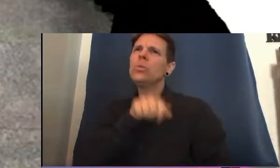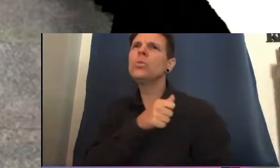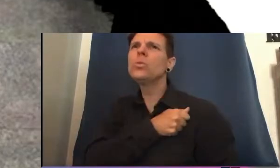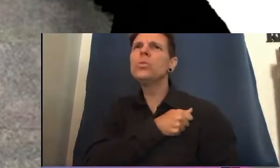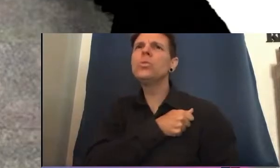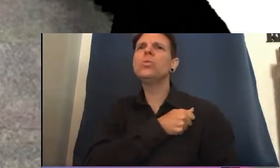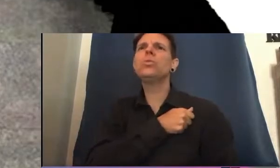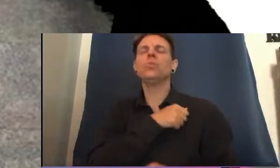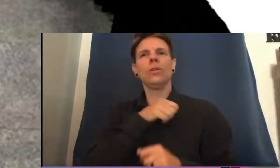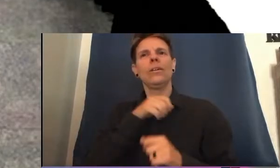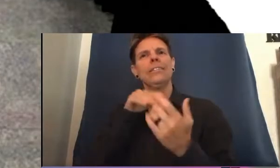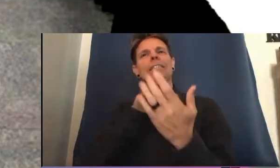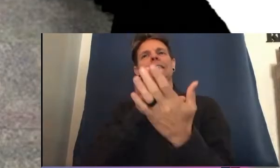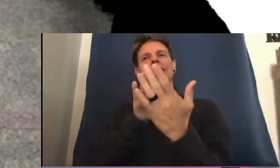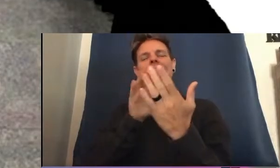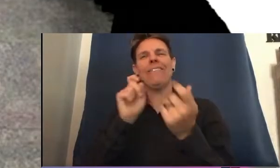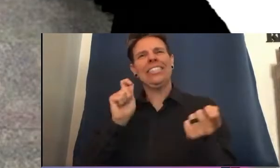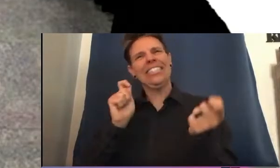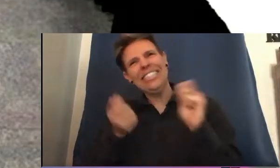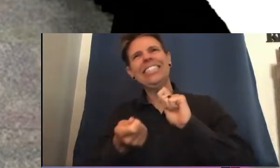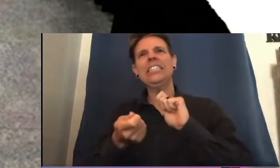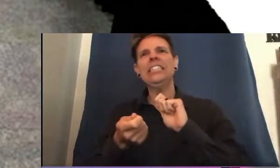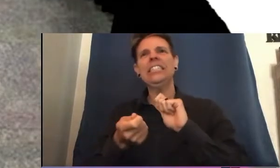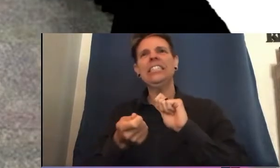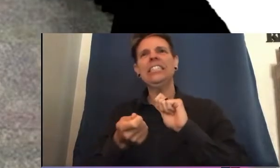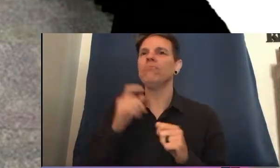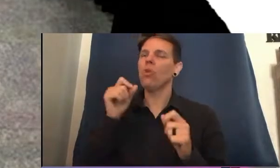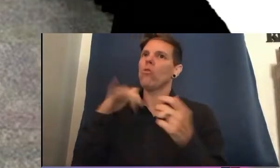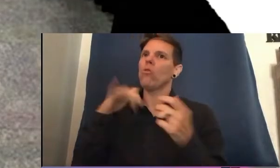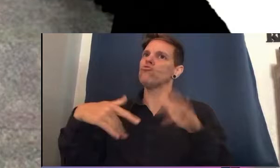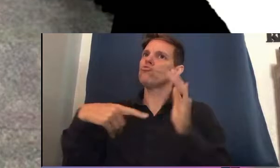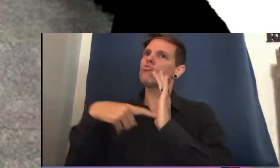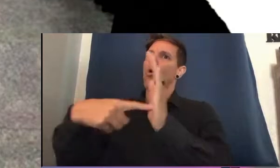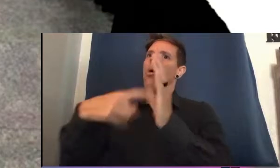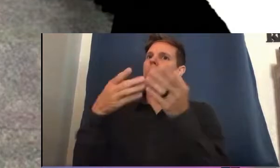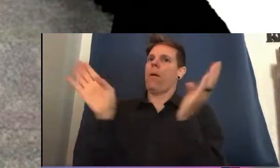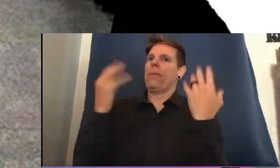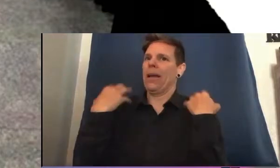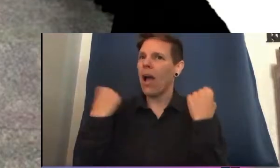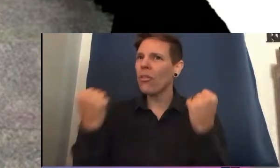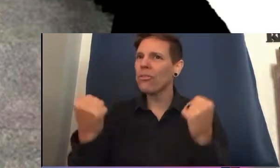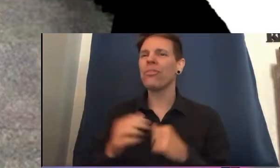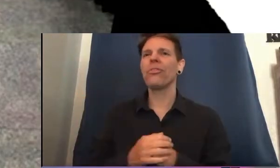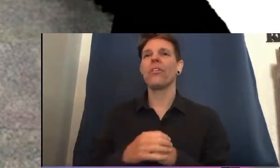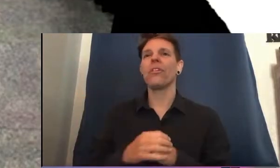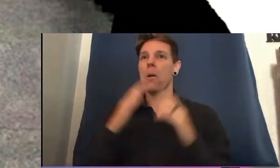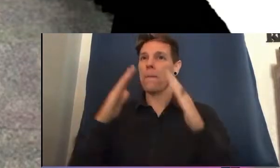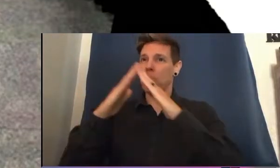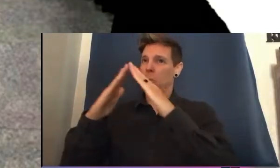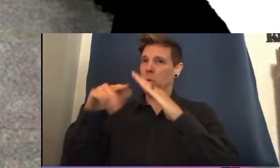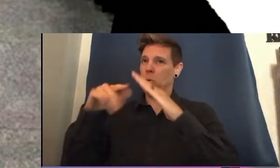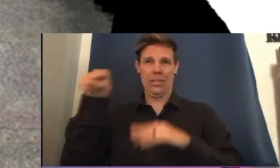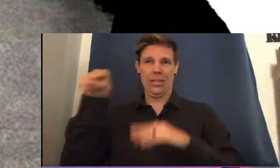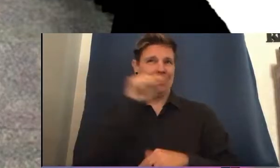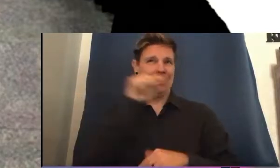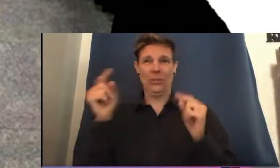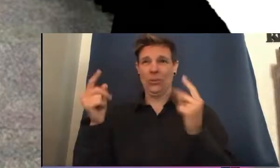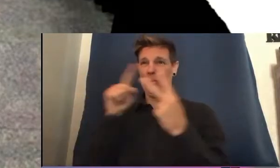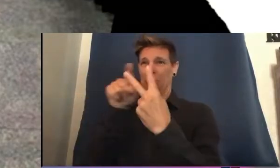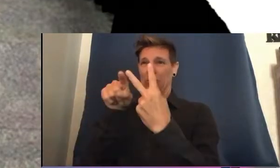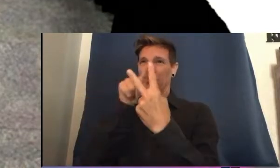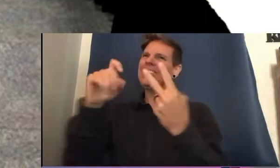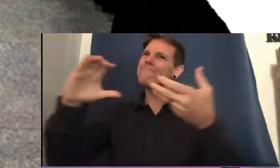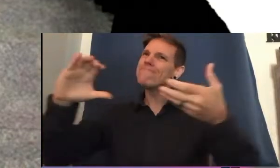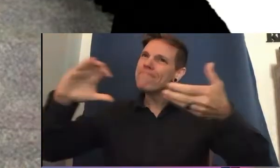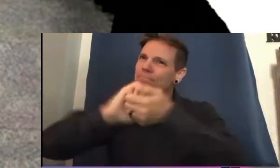an example where public health and community efforts together have been able to move the needle on